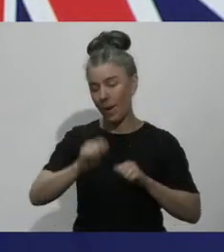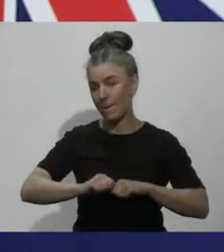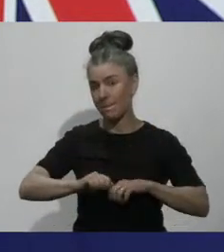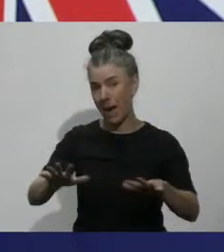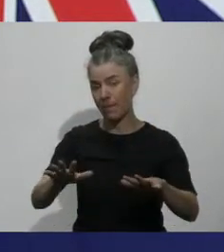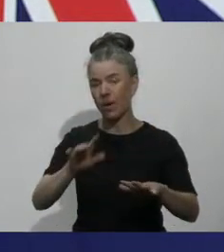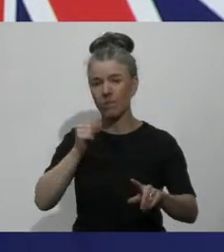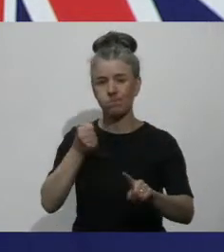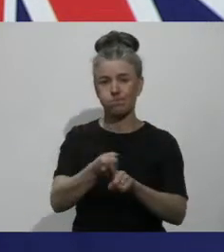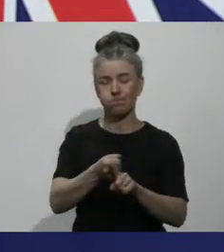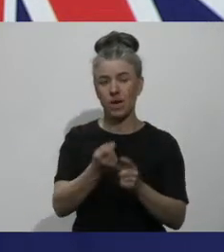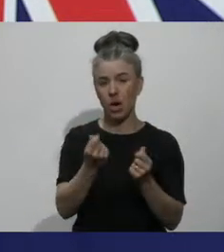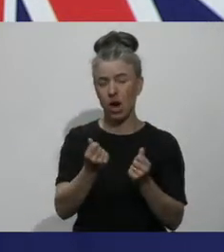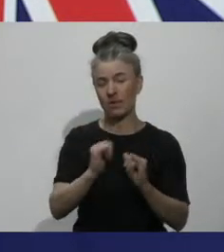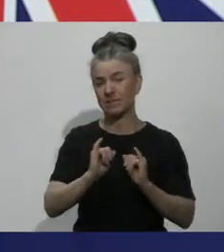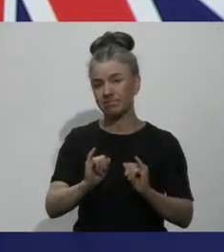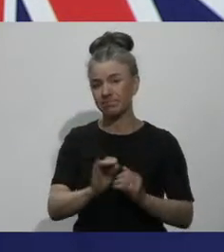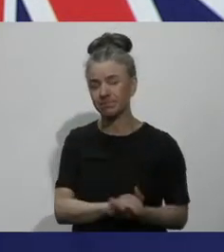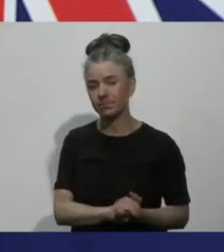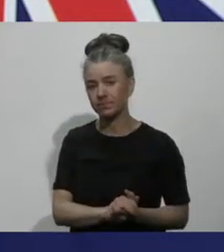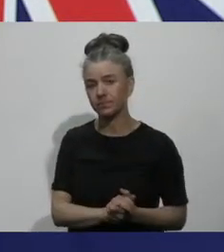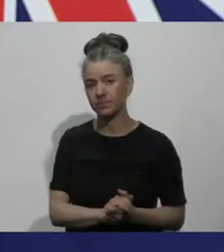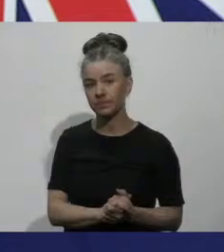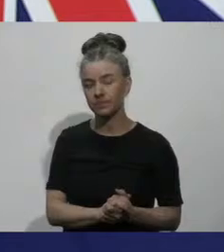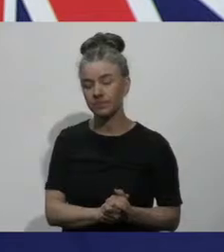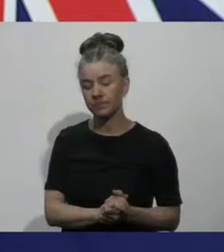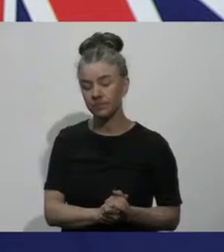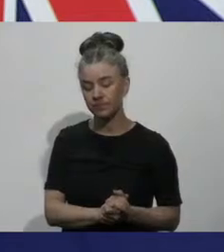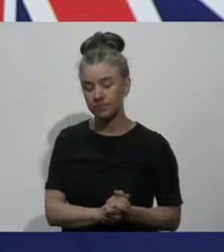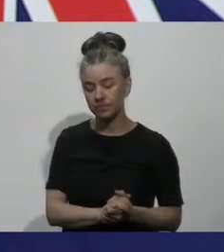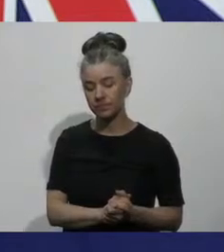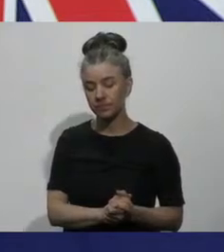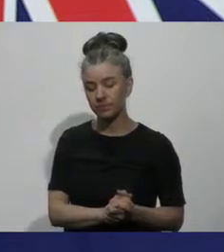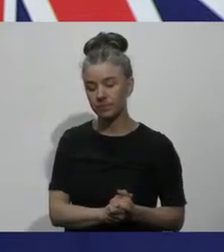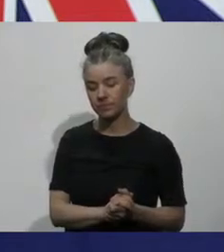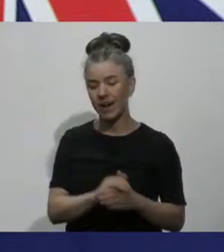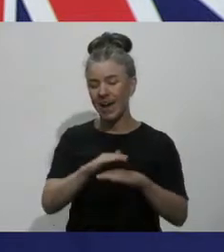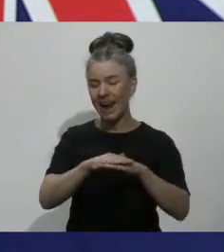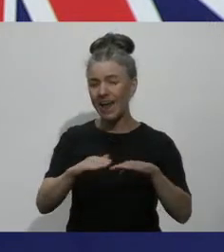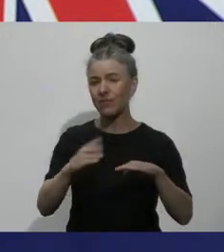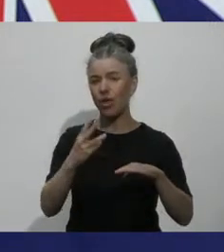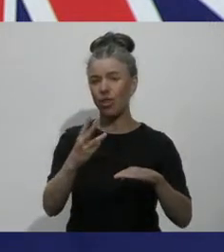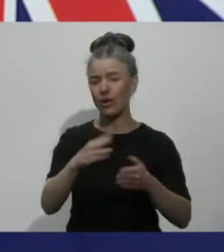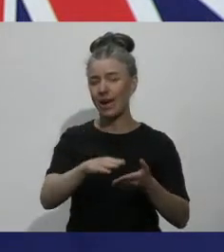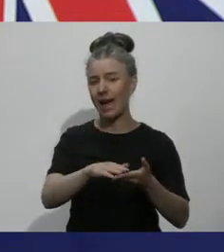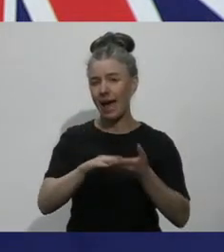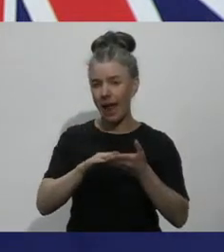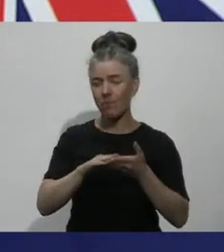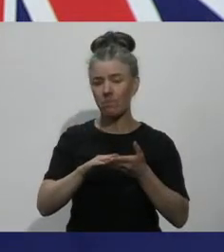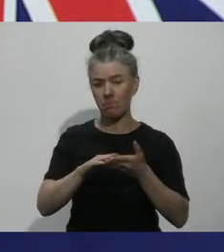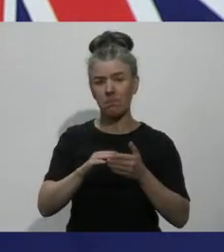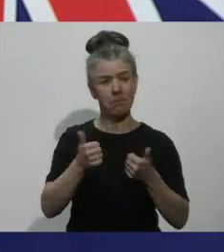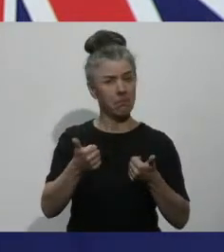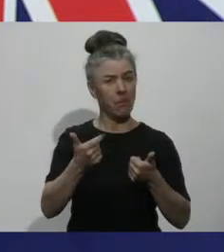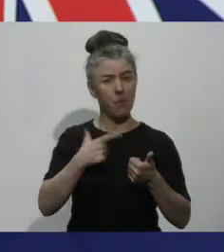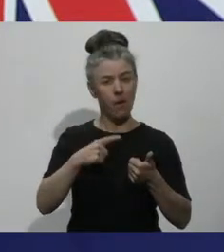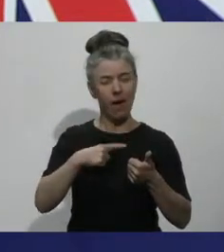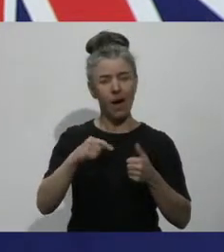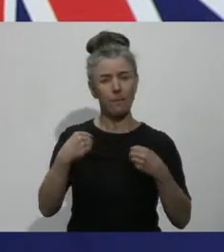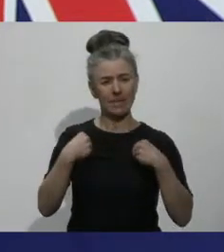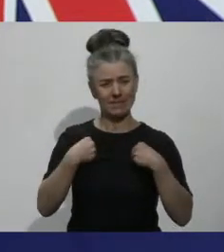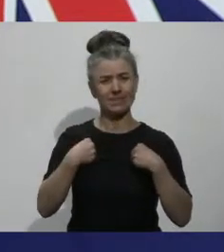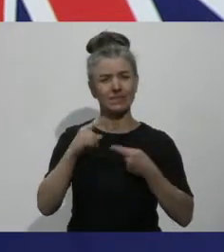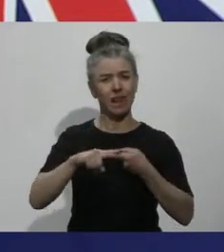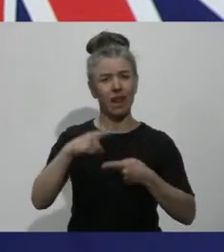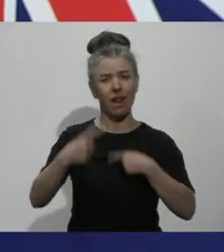economy. At the same time, level 3 does allow us to continue with more activity than a full level 4